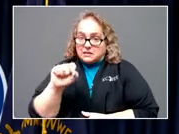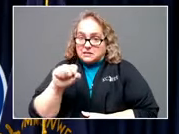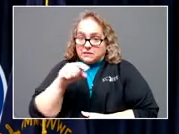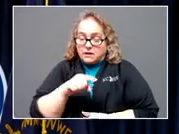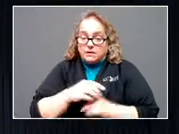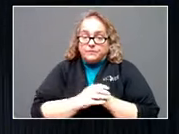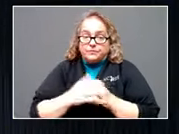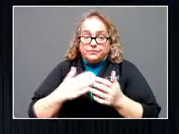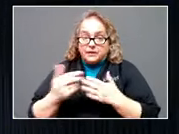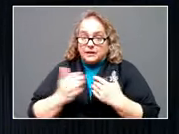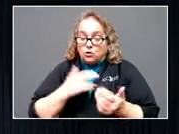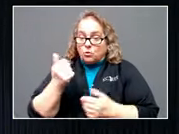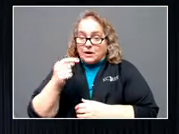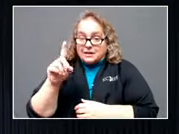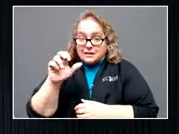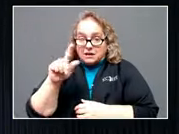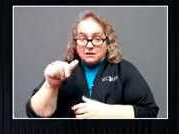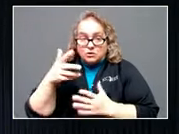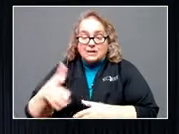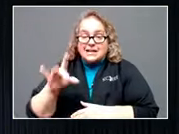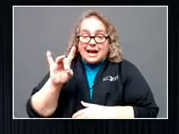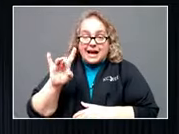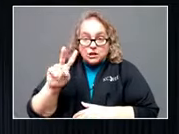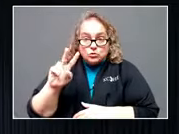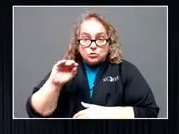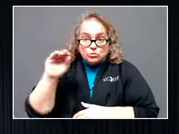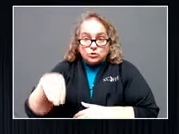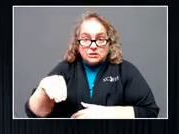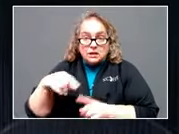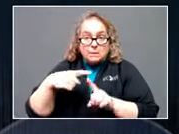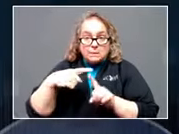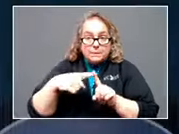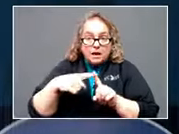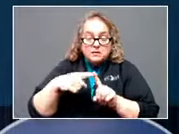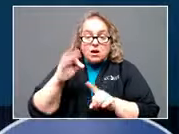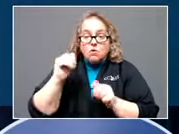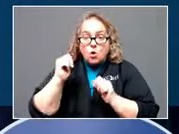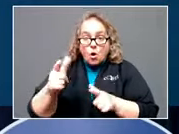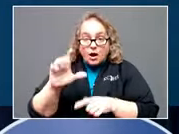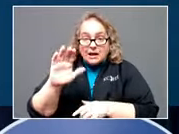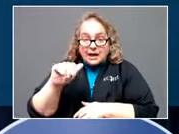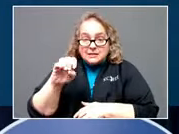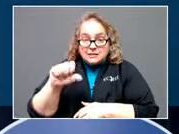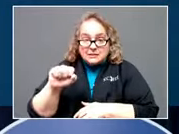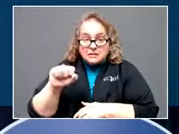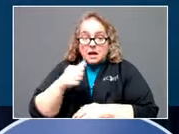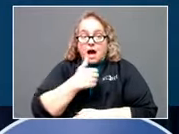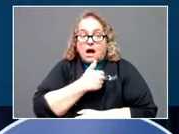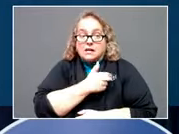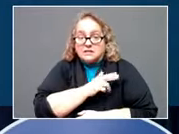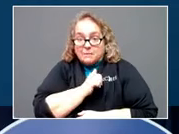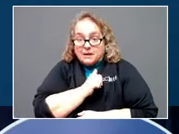did, it is 82% plus of all cases, hospitalization, and deaths